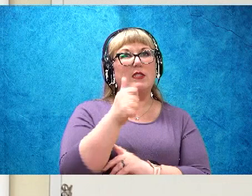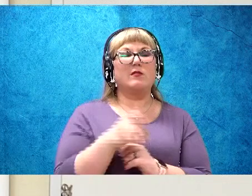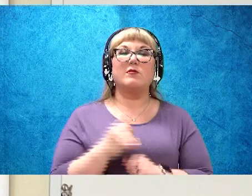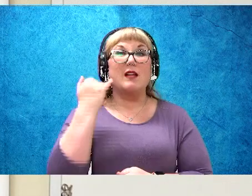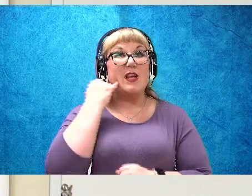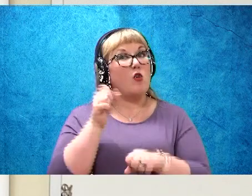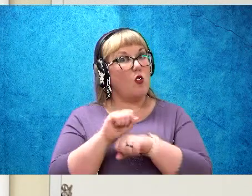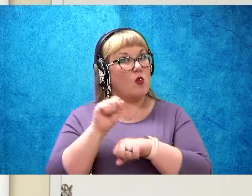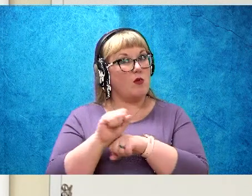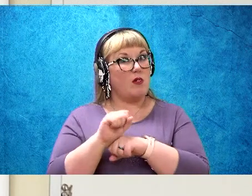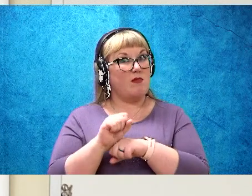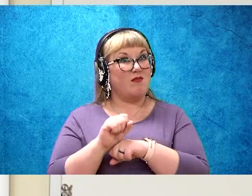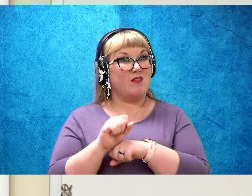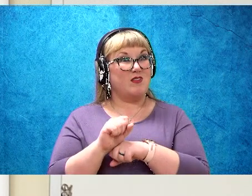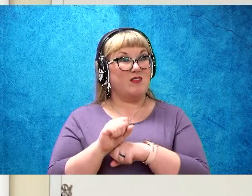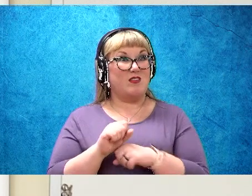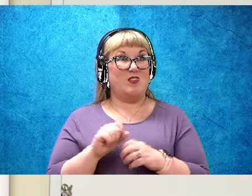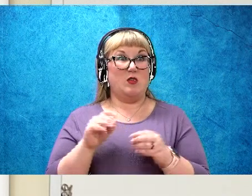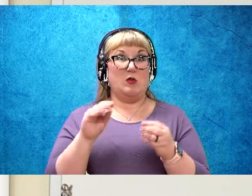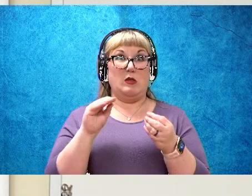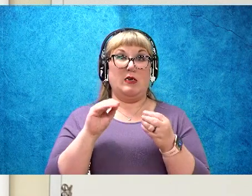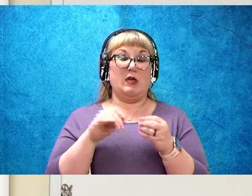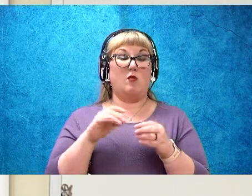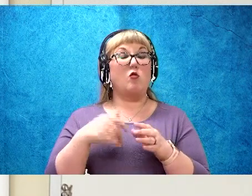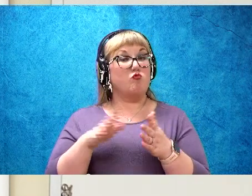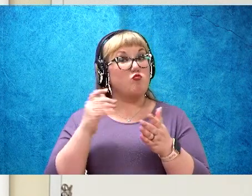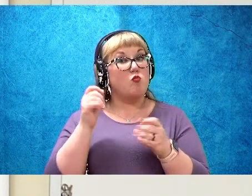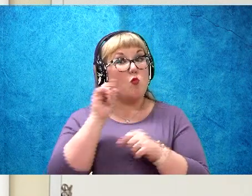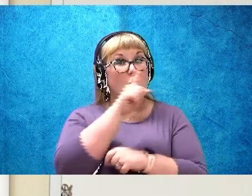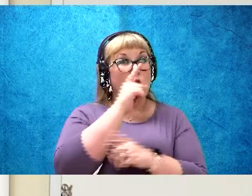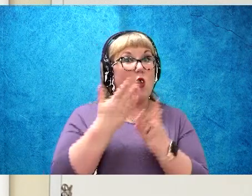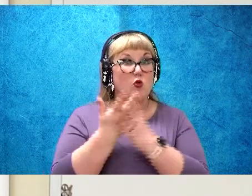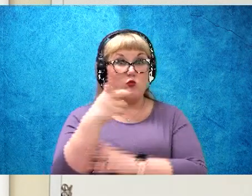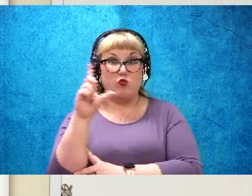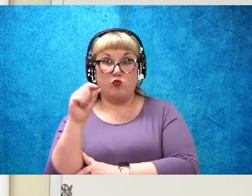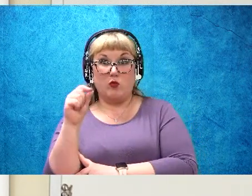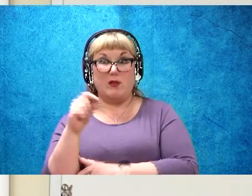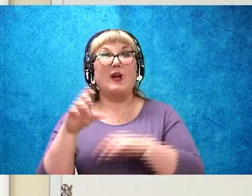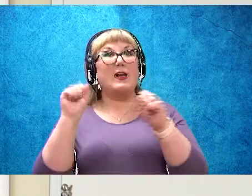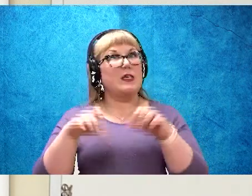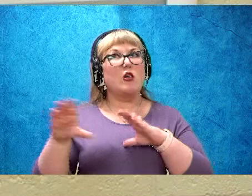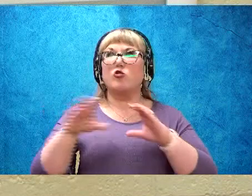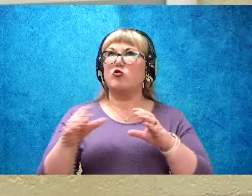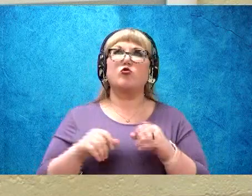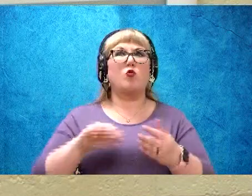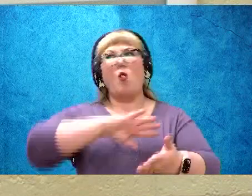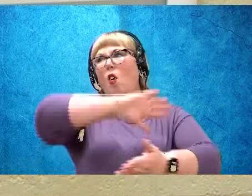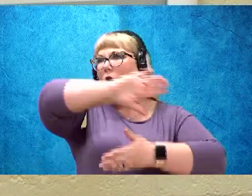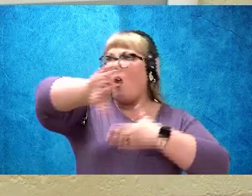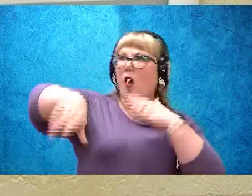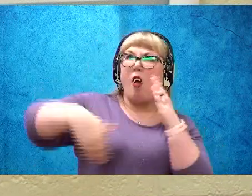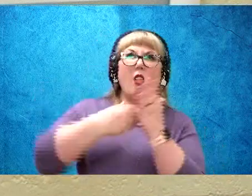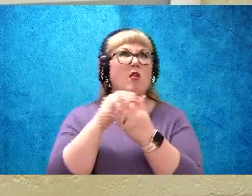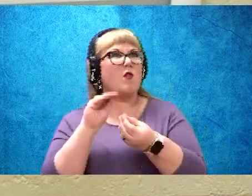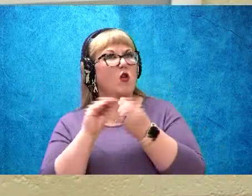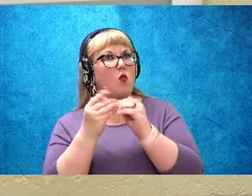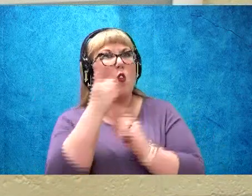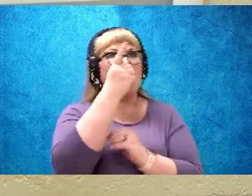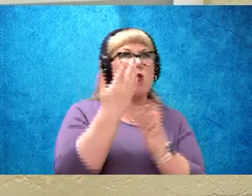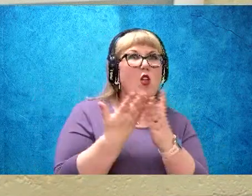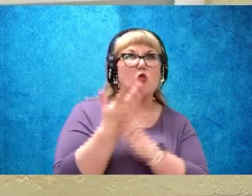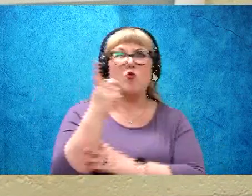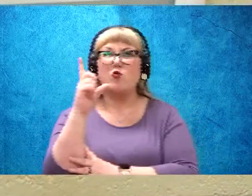you are working on identifying numbers 1 through 20, you can do all of your numbers 1 through 20 on 2